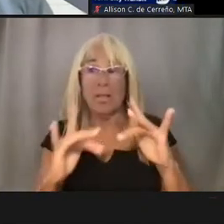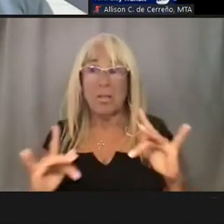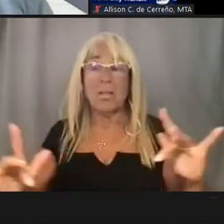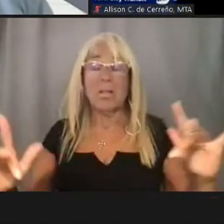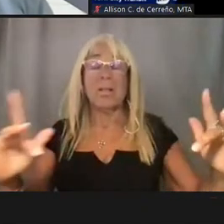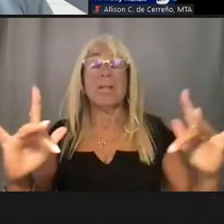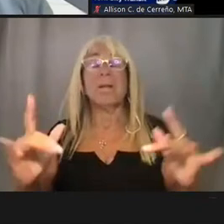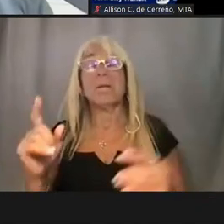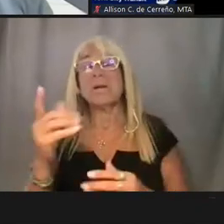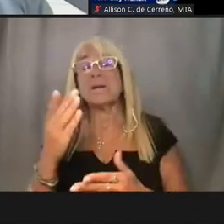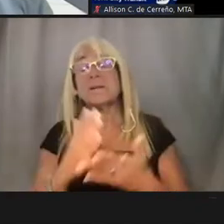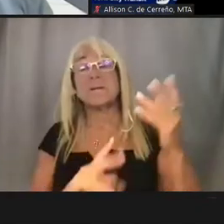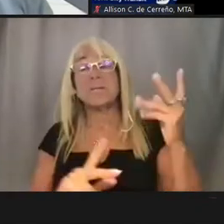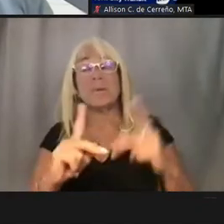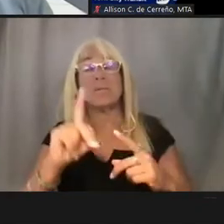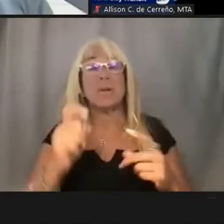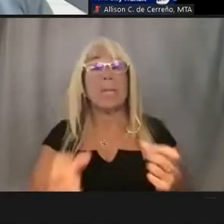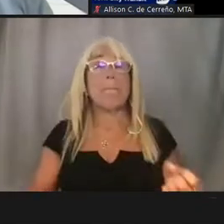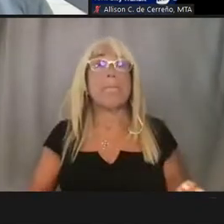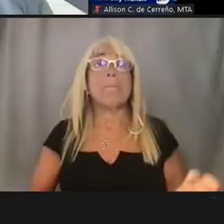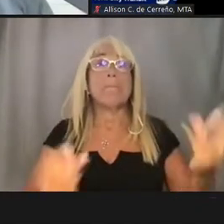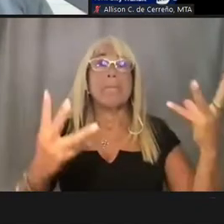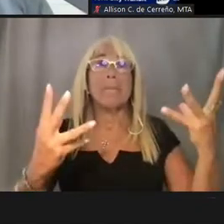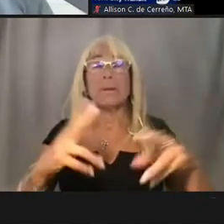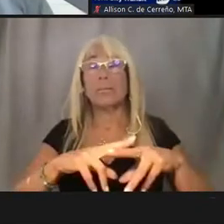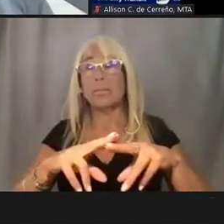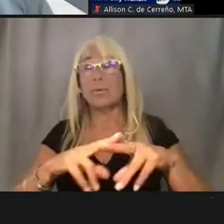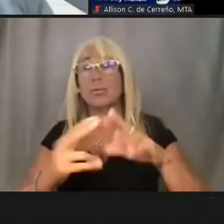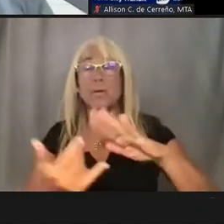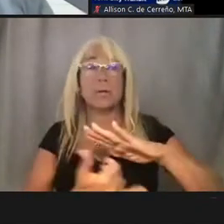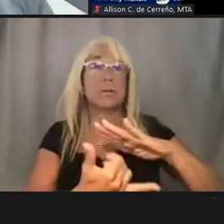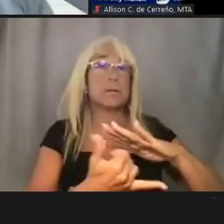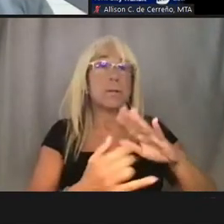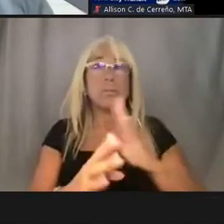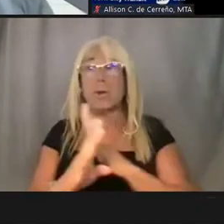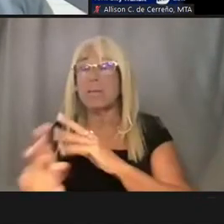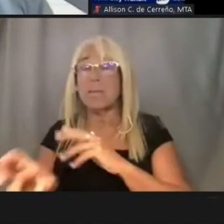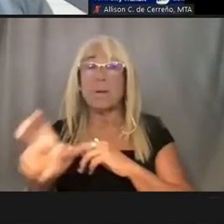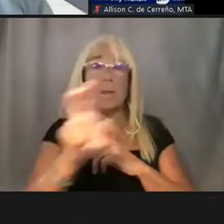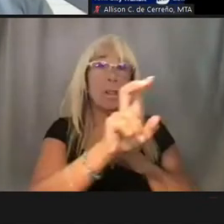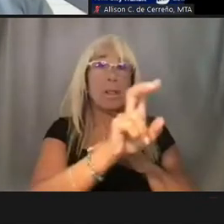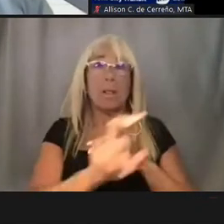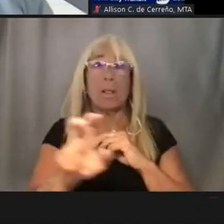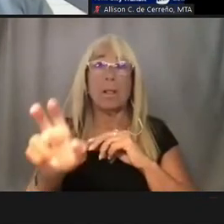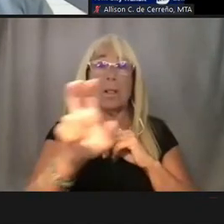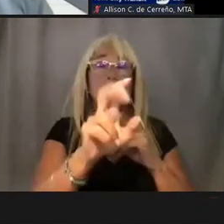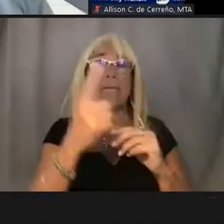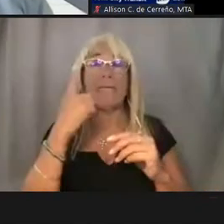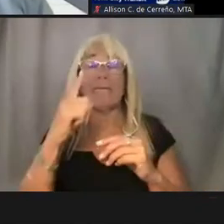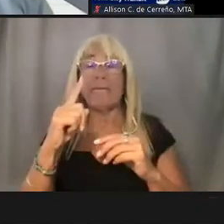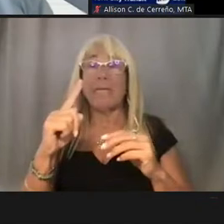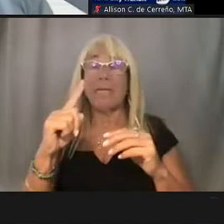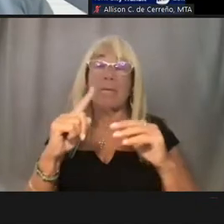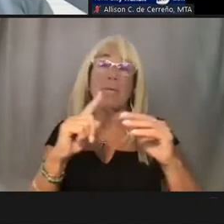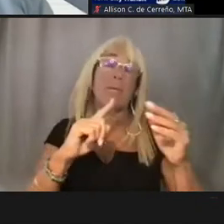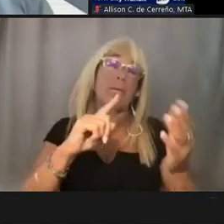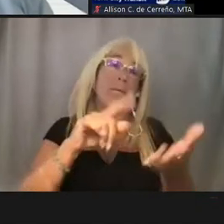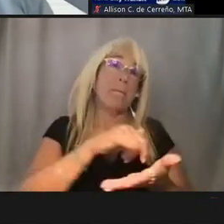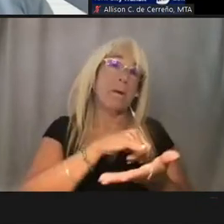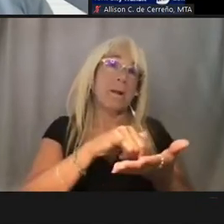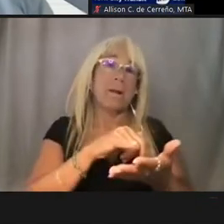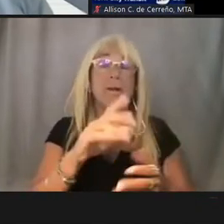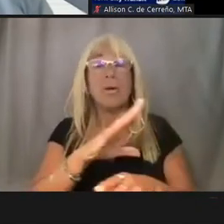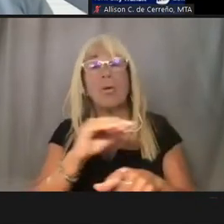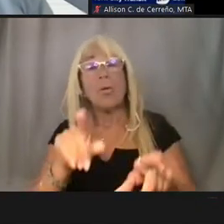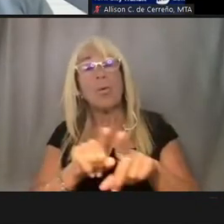multiple transfers transfers and modes of transportation to get around the city moreover how we travel has changed we all know